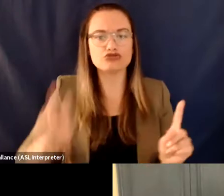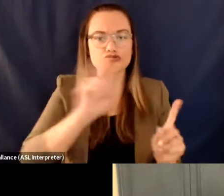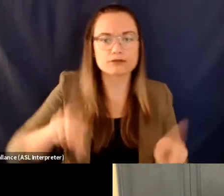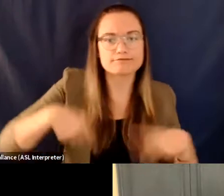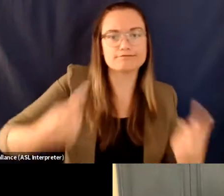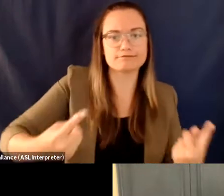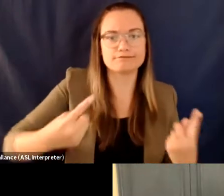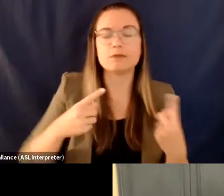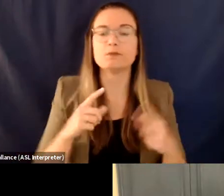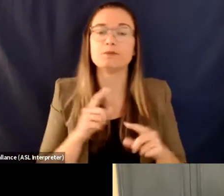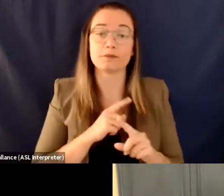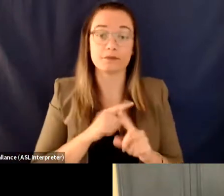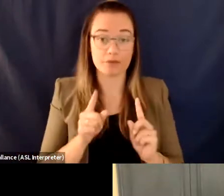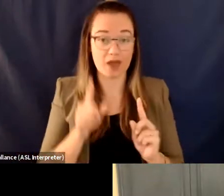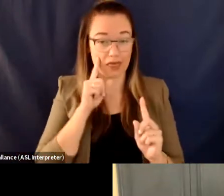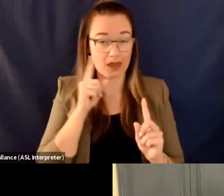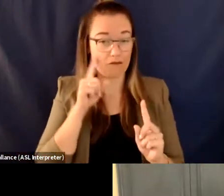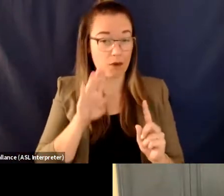think